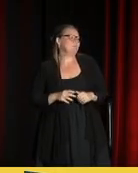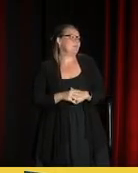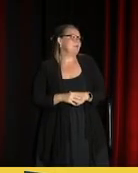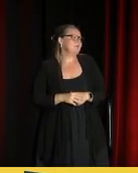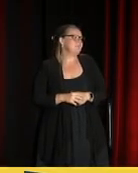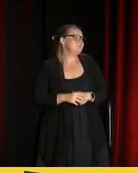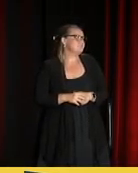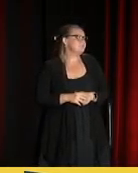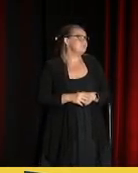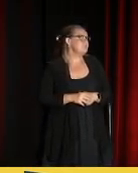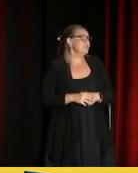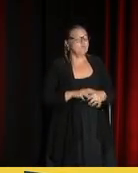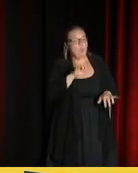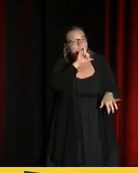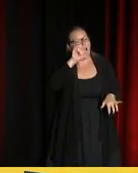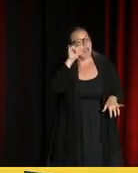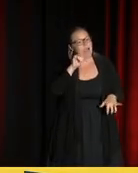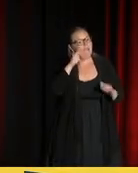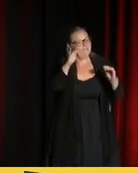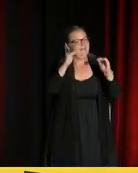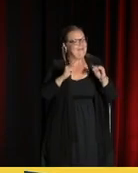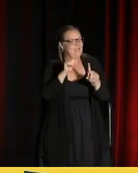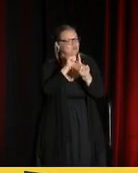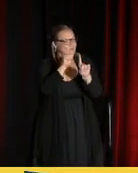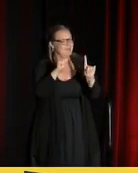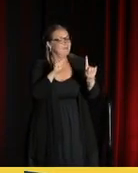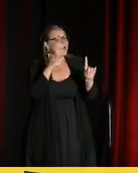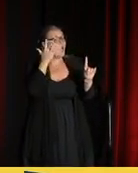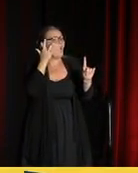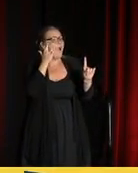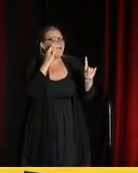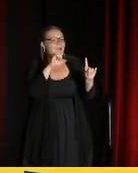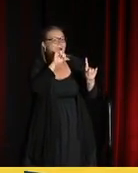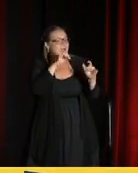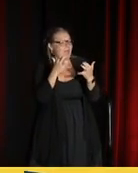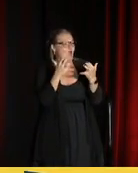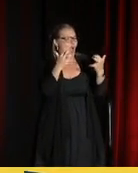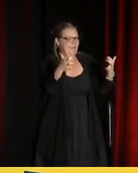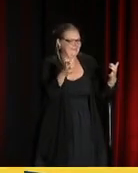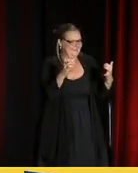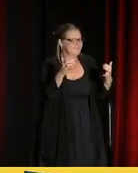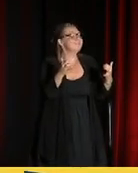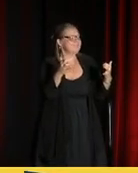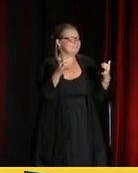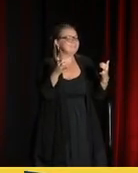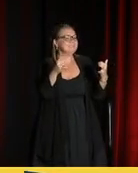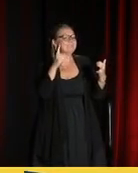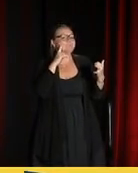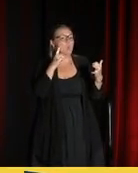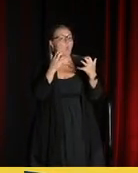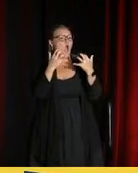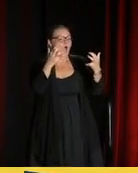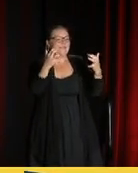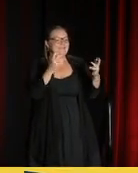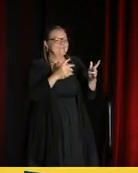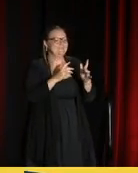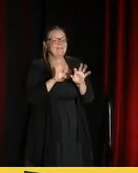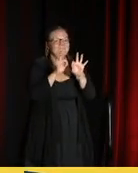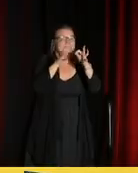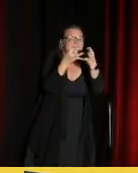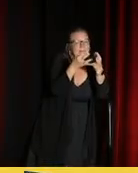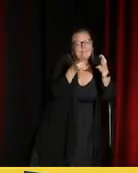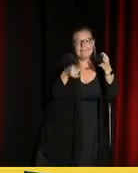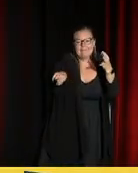So I love this next trick because I love audiences like this. I love it when I get an audience that's a very